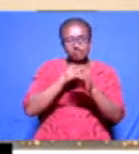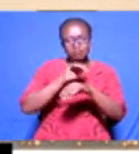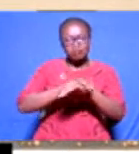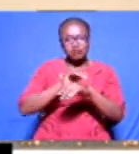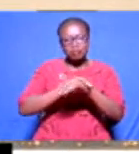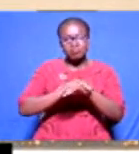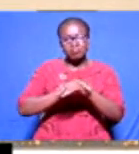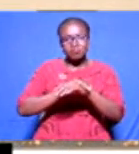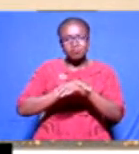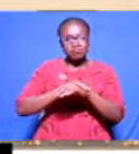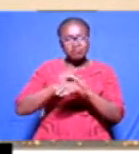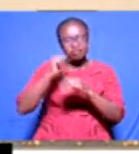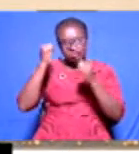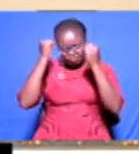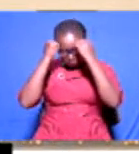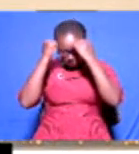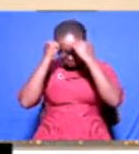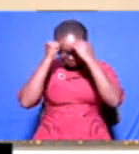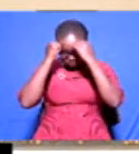philosophy.